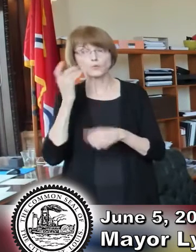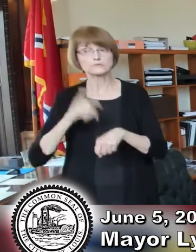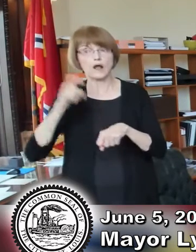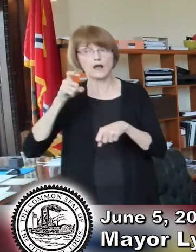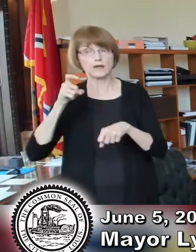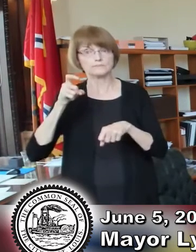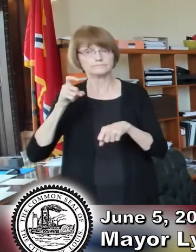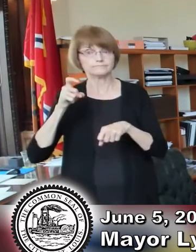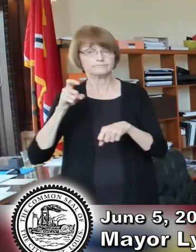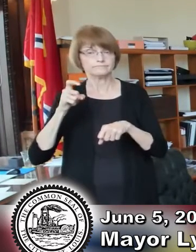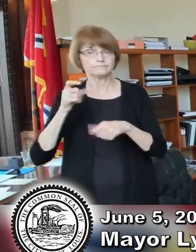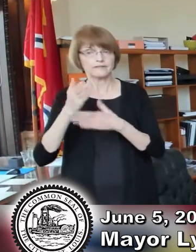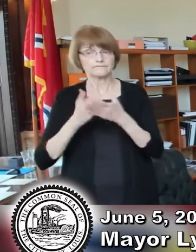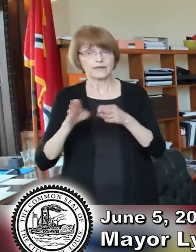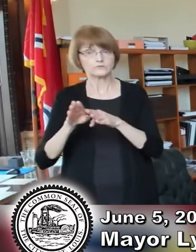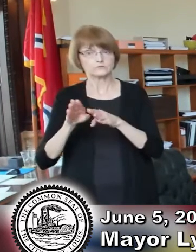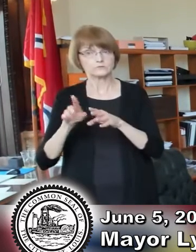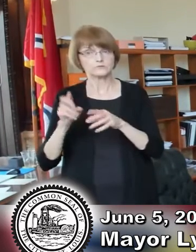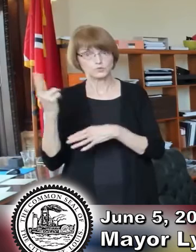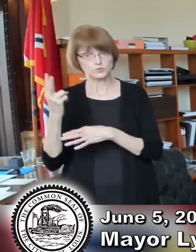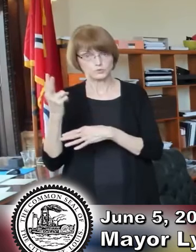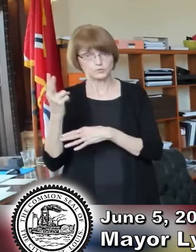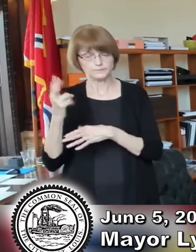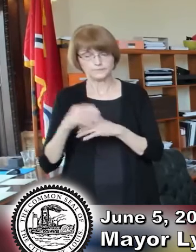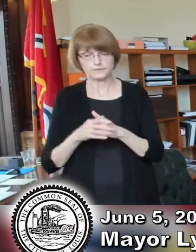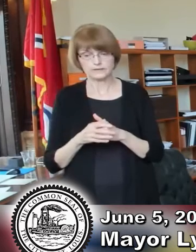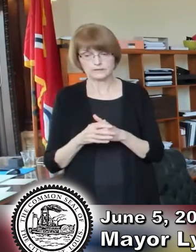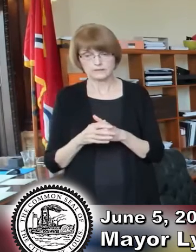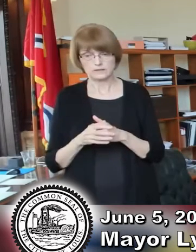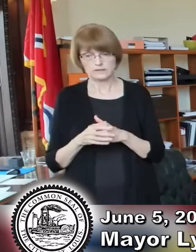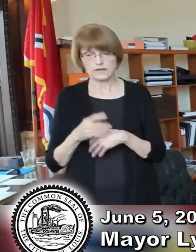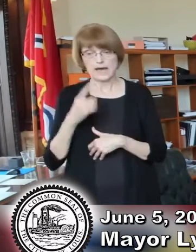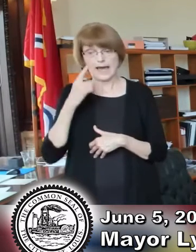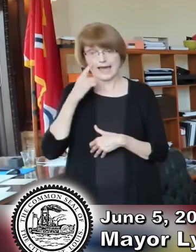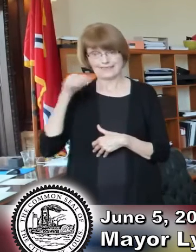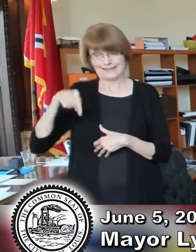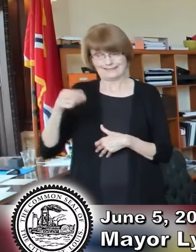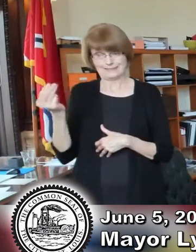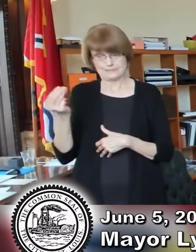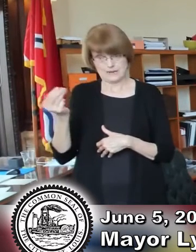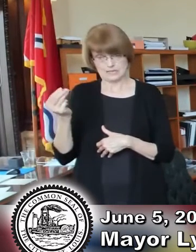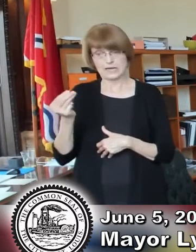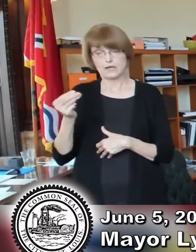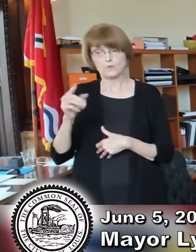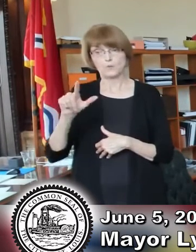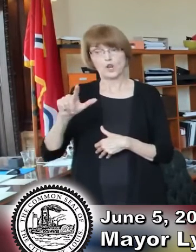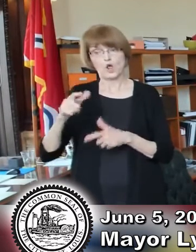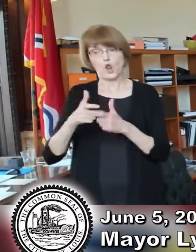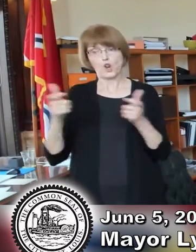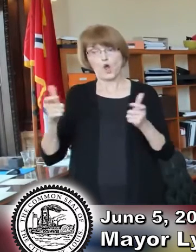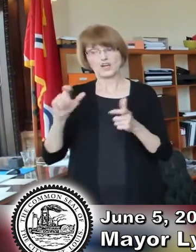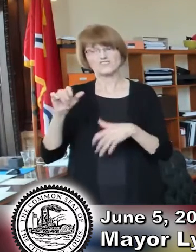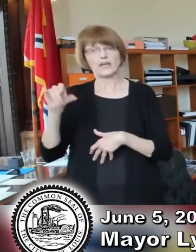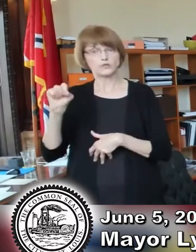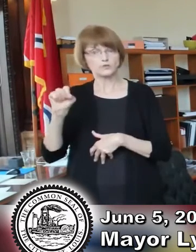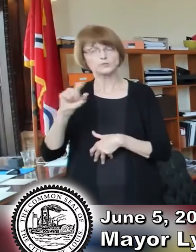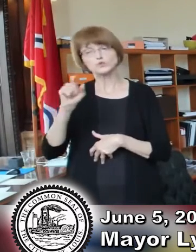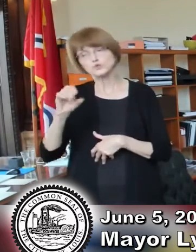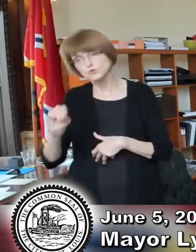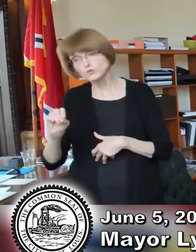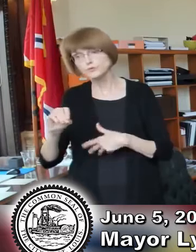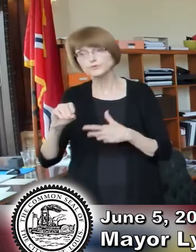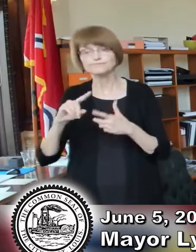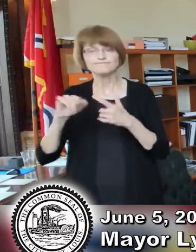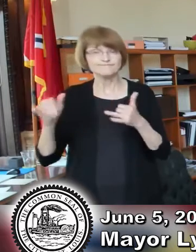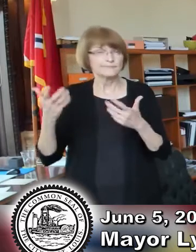I think starting on Monday, when our large venues can open, all the businesses,